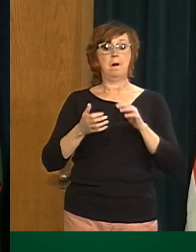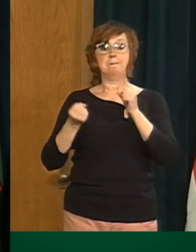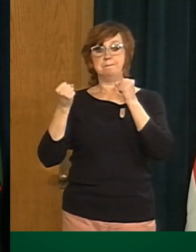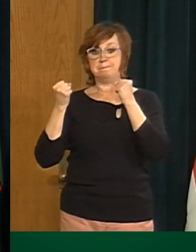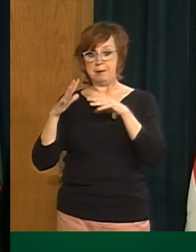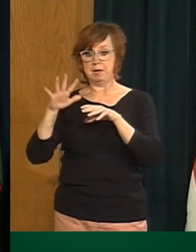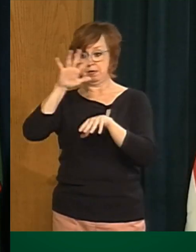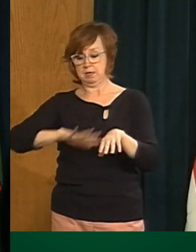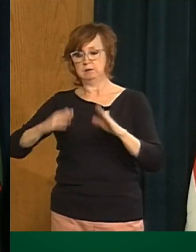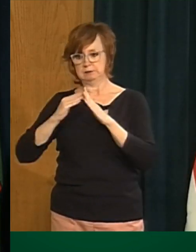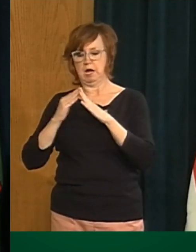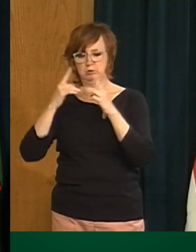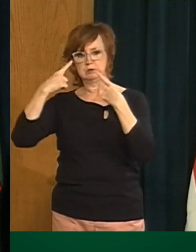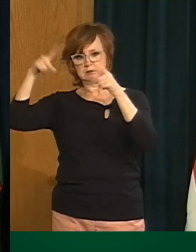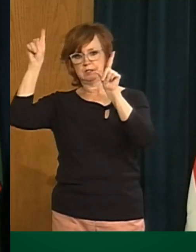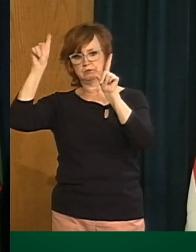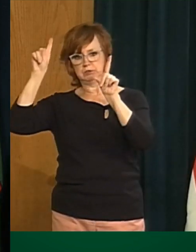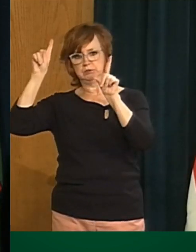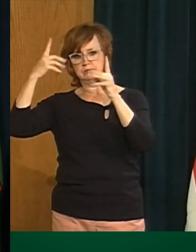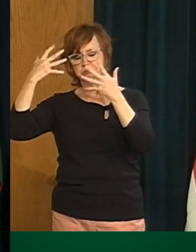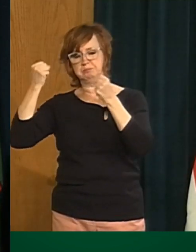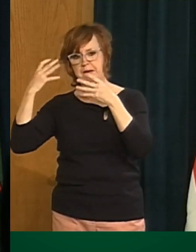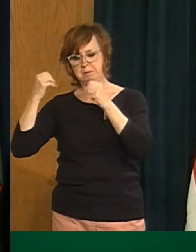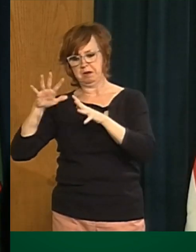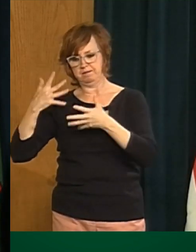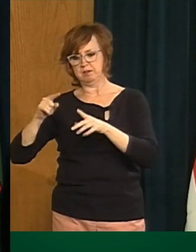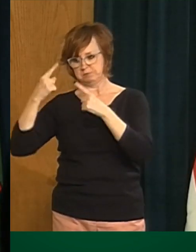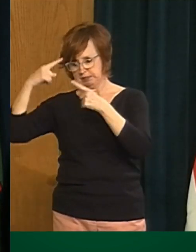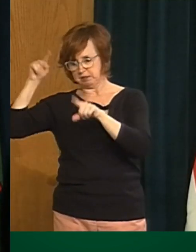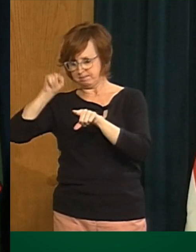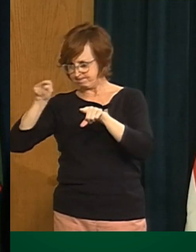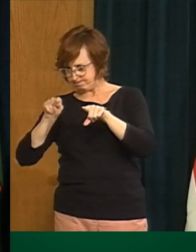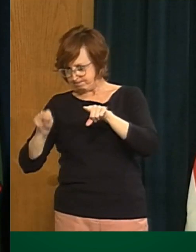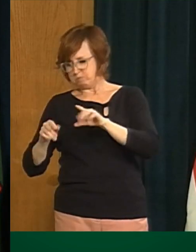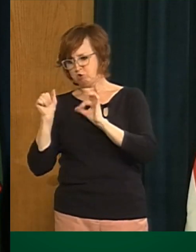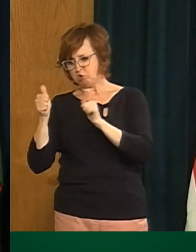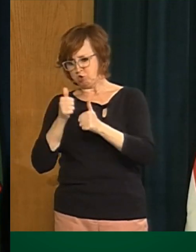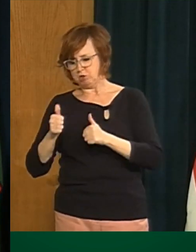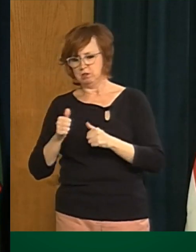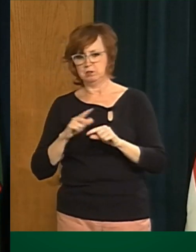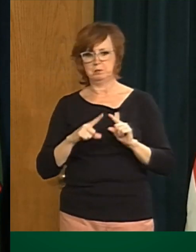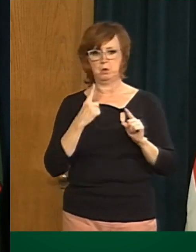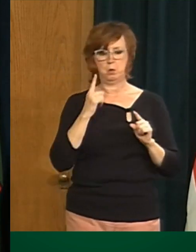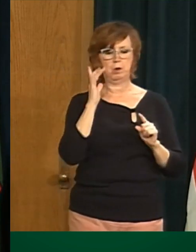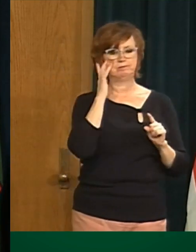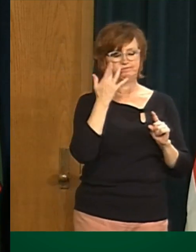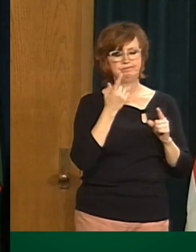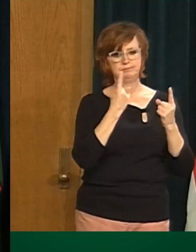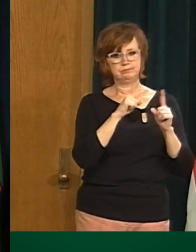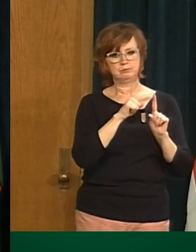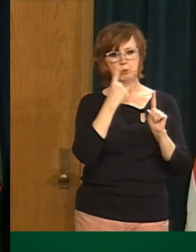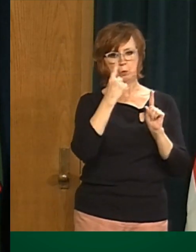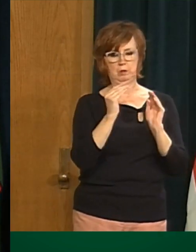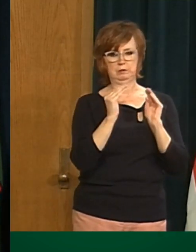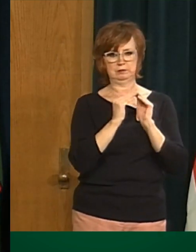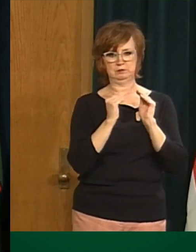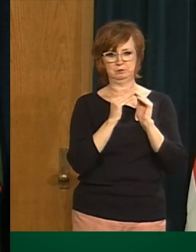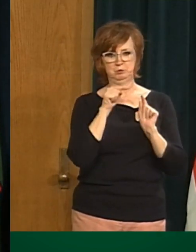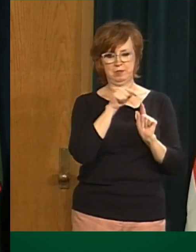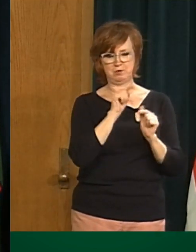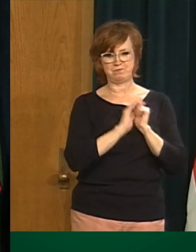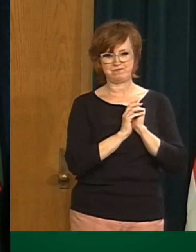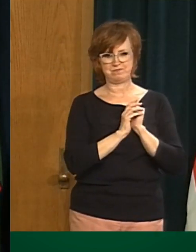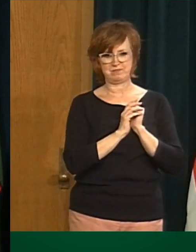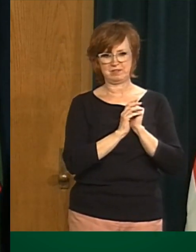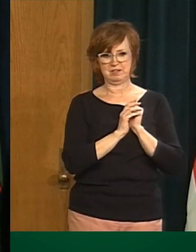Where we had a challenge was what started in essentially one community due to people that were